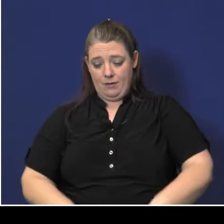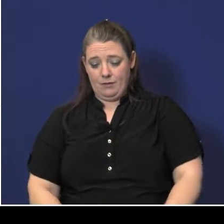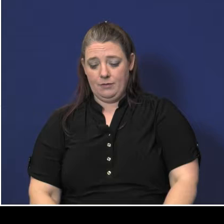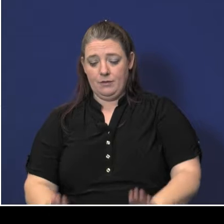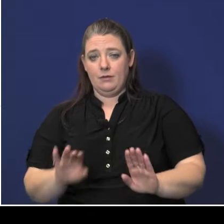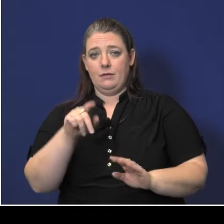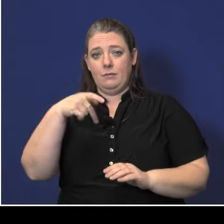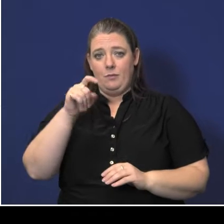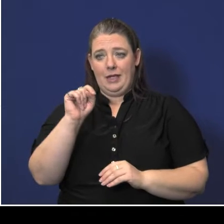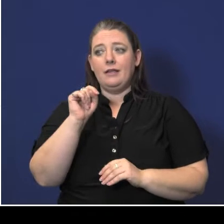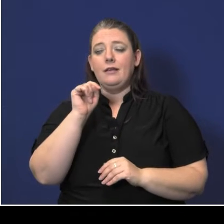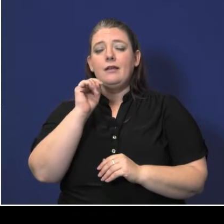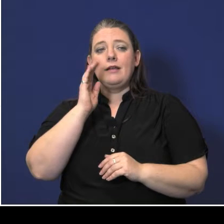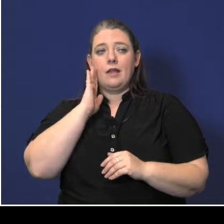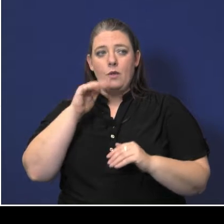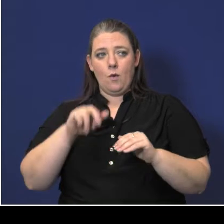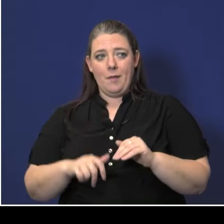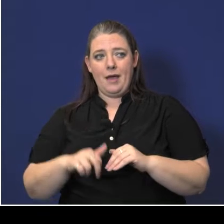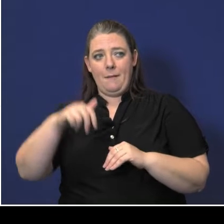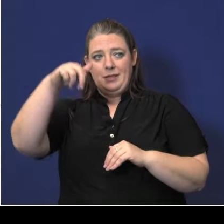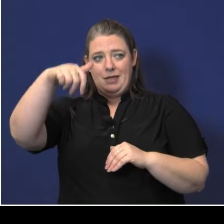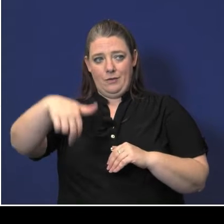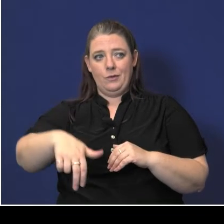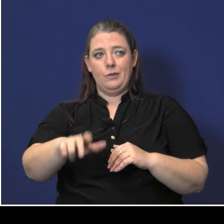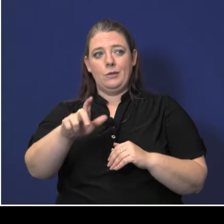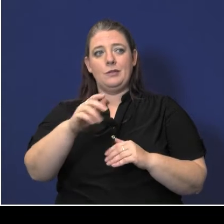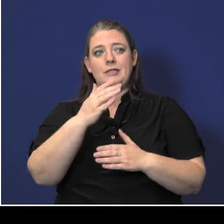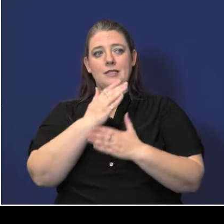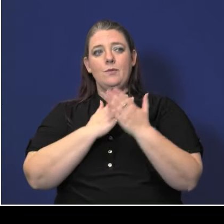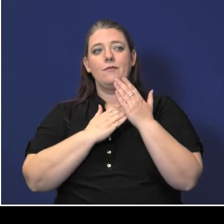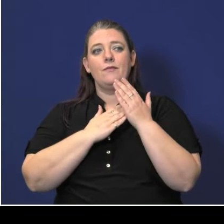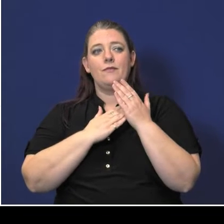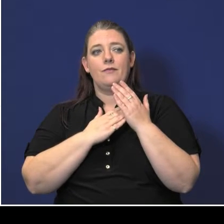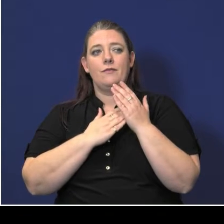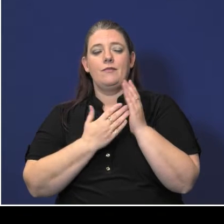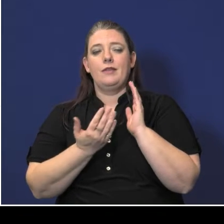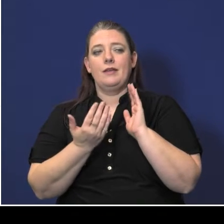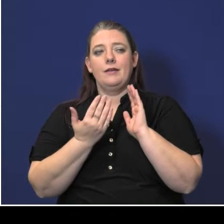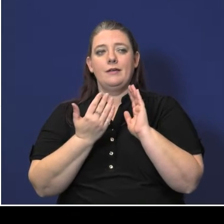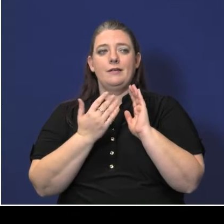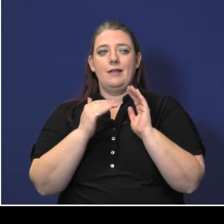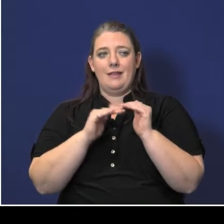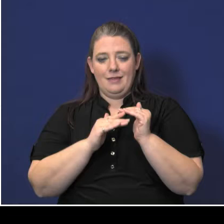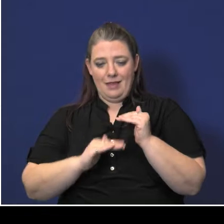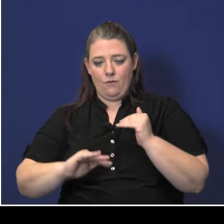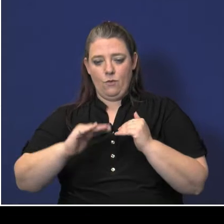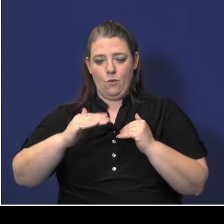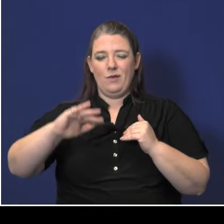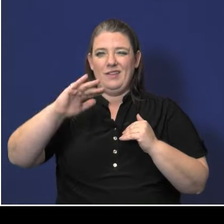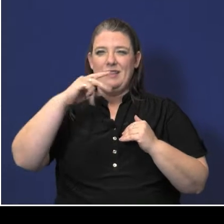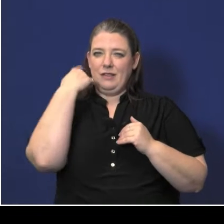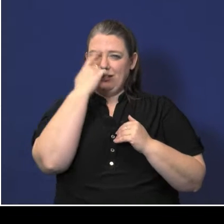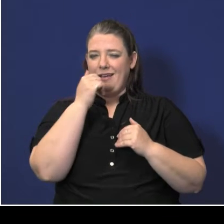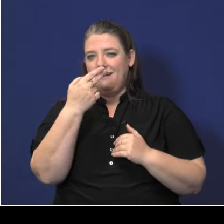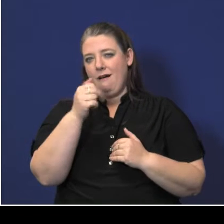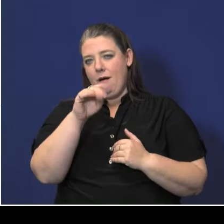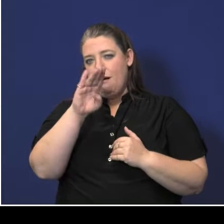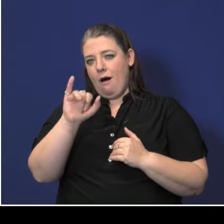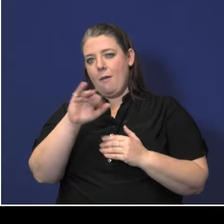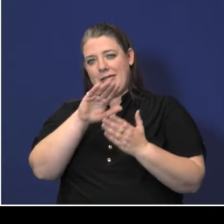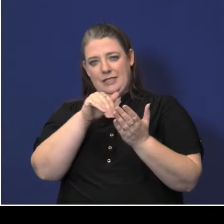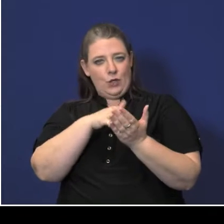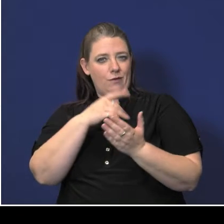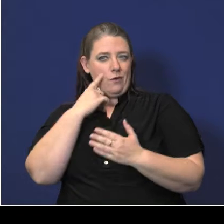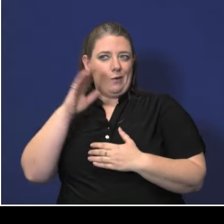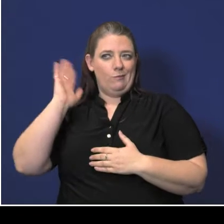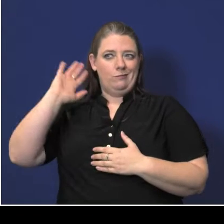and it'll take us up and down, right? And some of the other, so it'll take us again to the level of a hobby center, again, for all type of